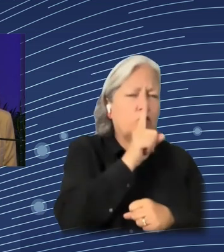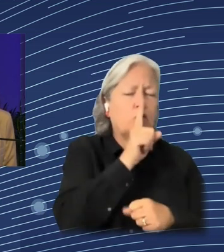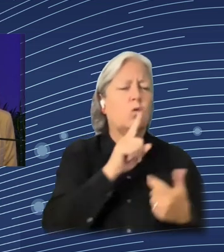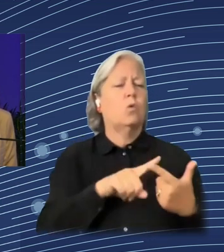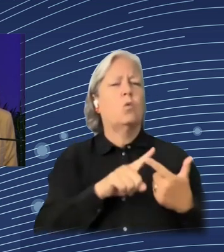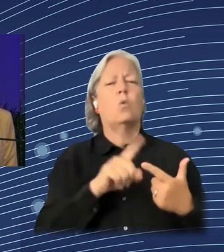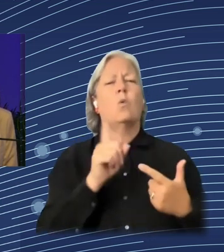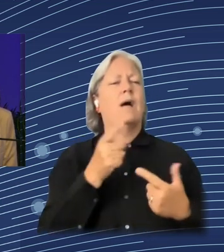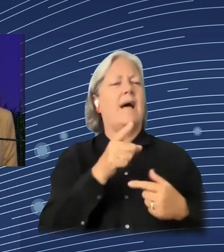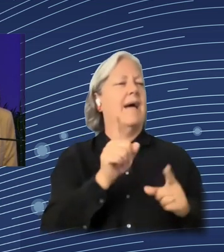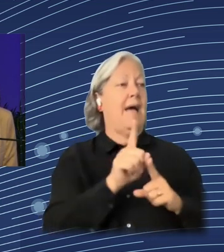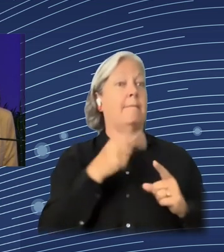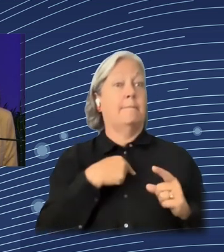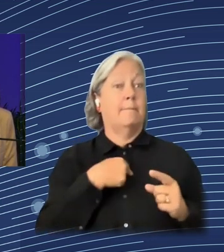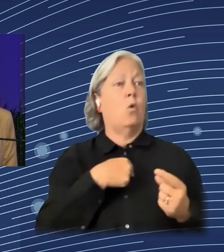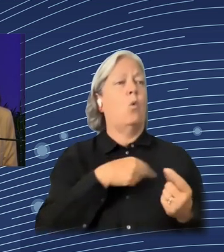and so on. So